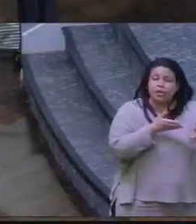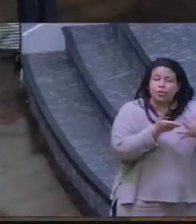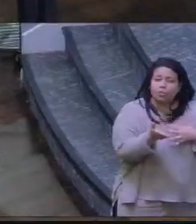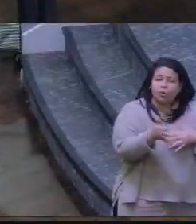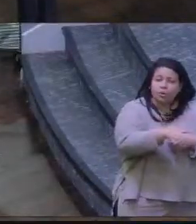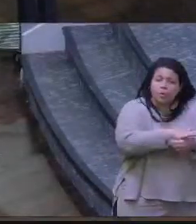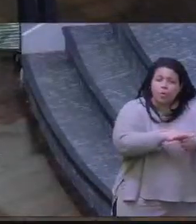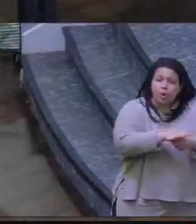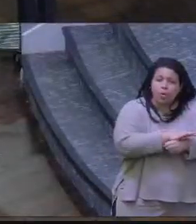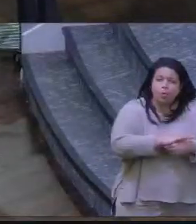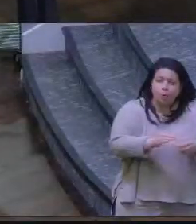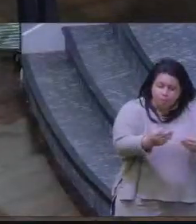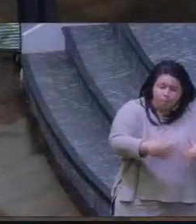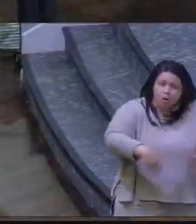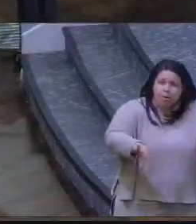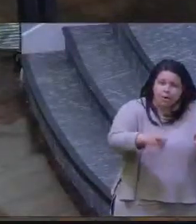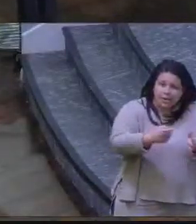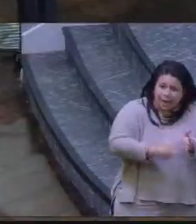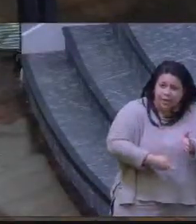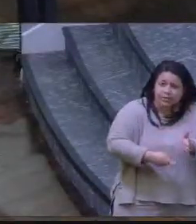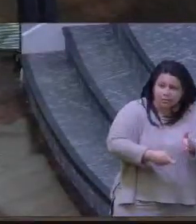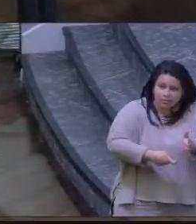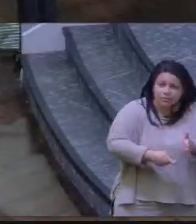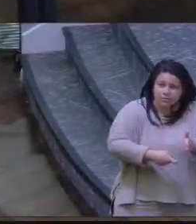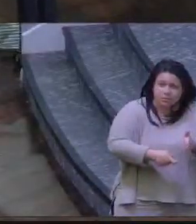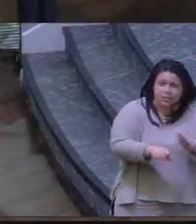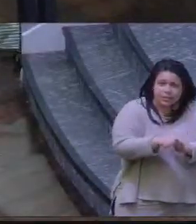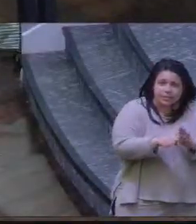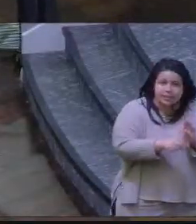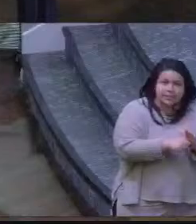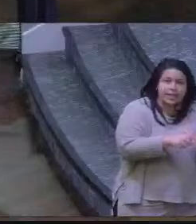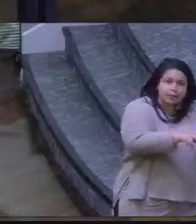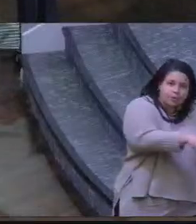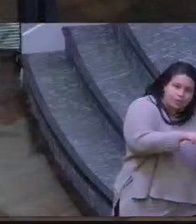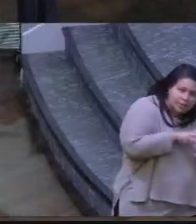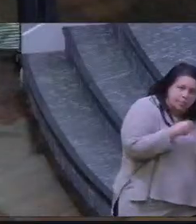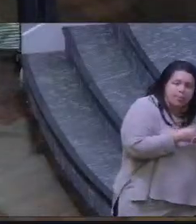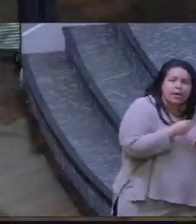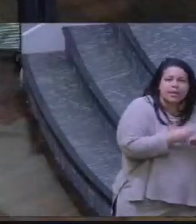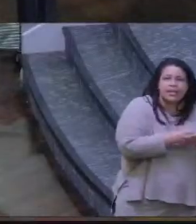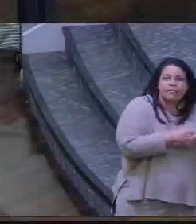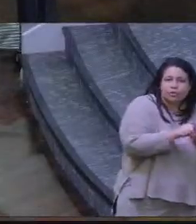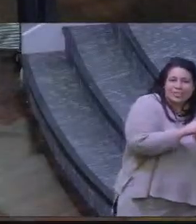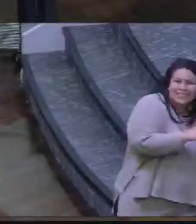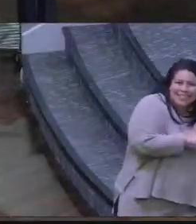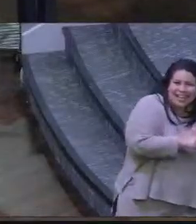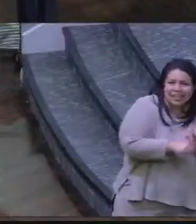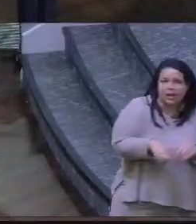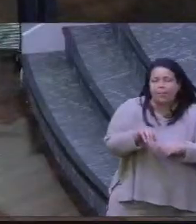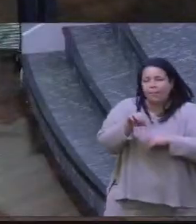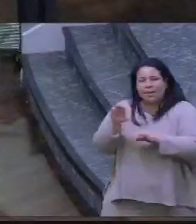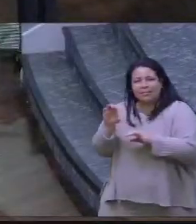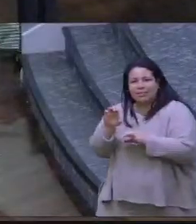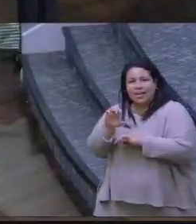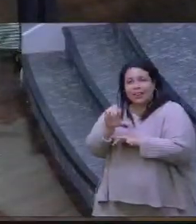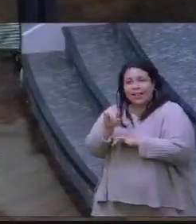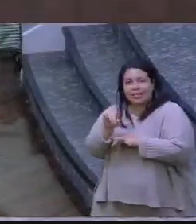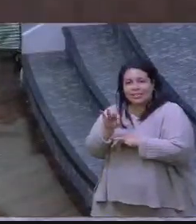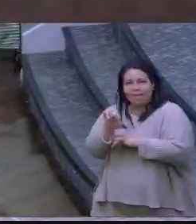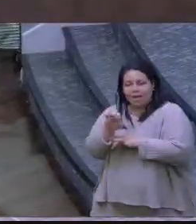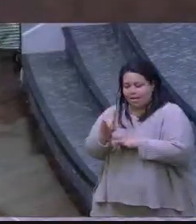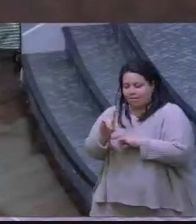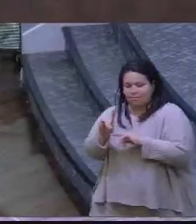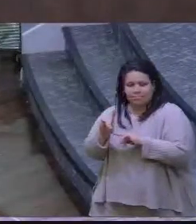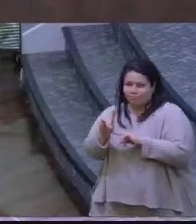We do receive money from the state for certified health insurance, but we do not for classified. So that